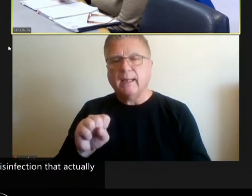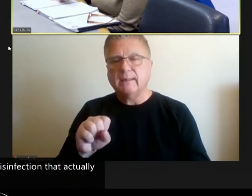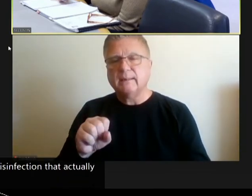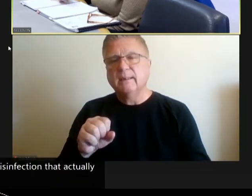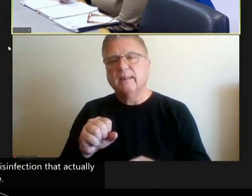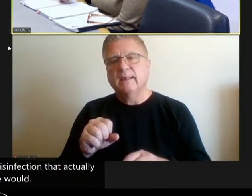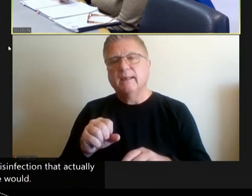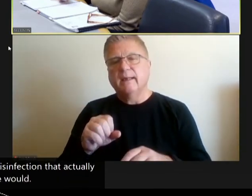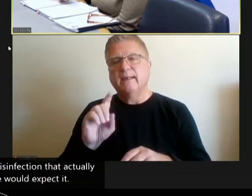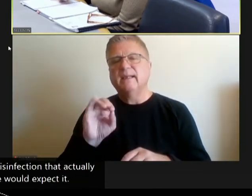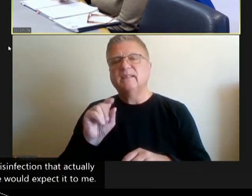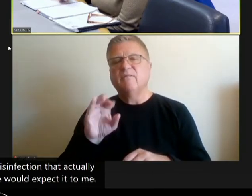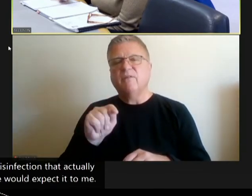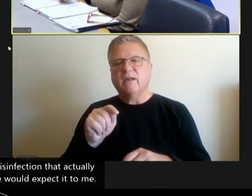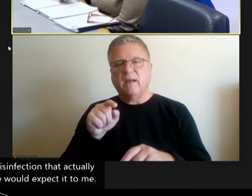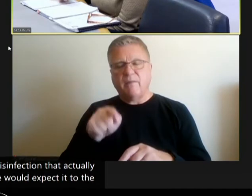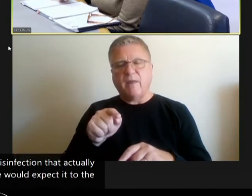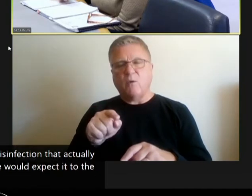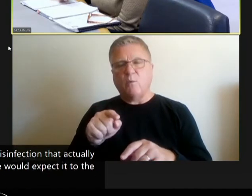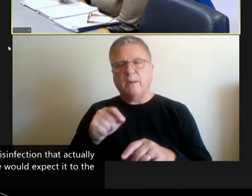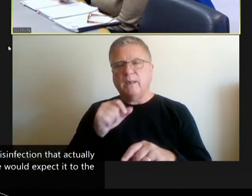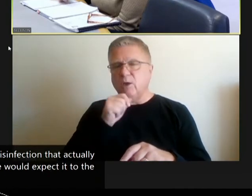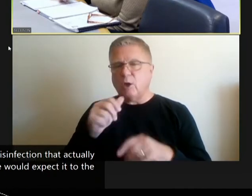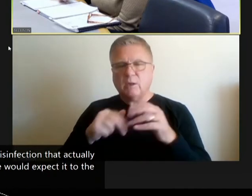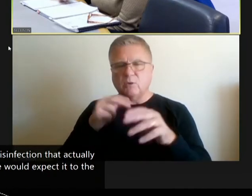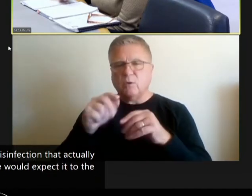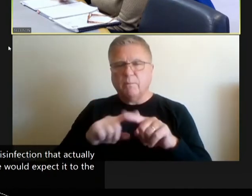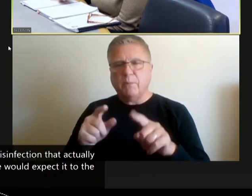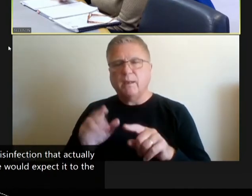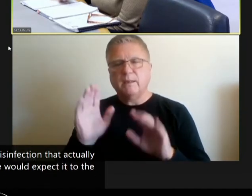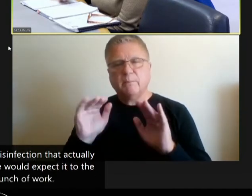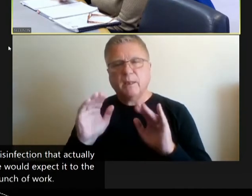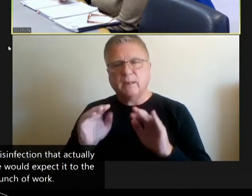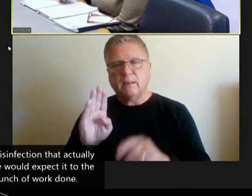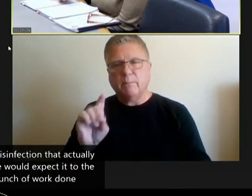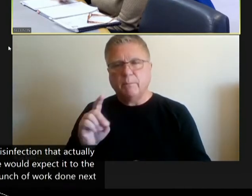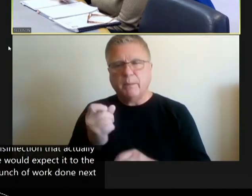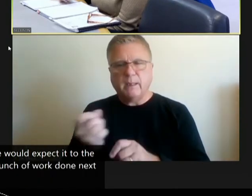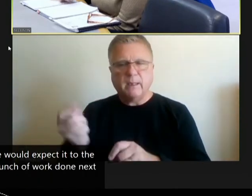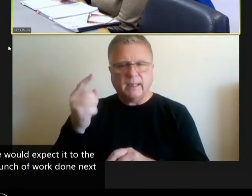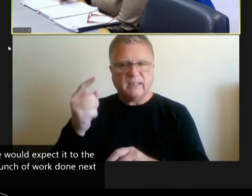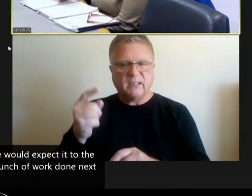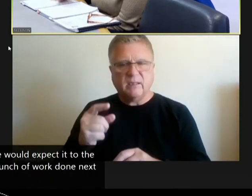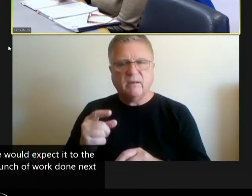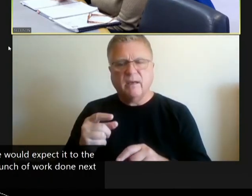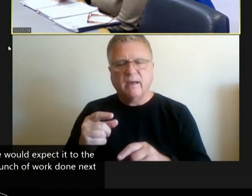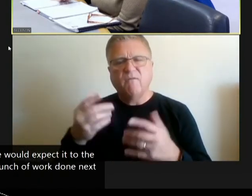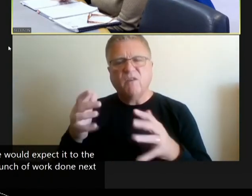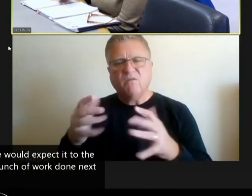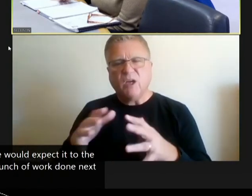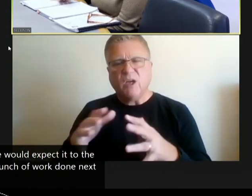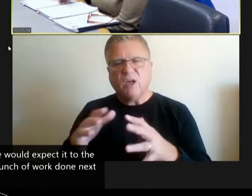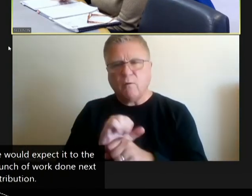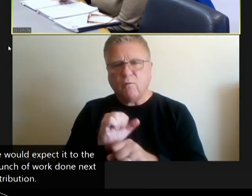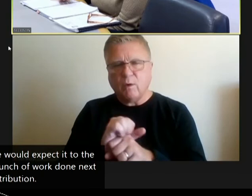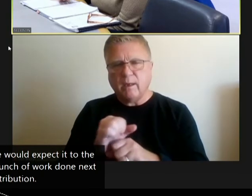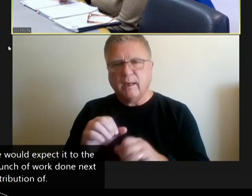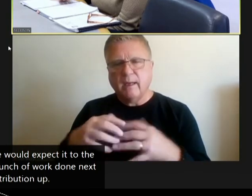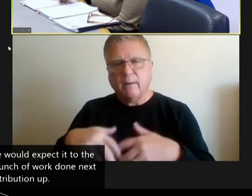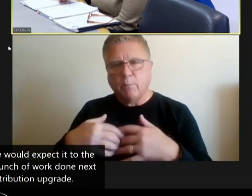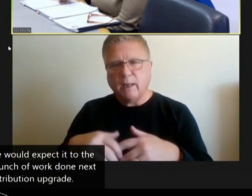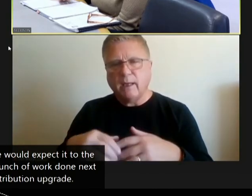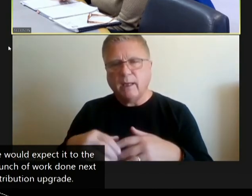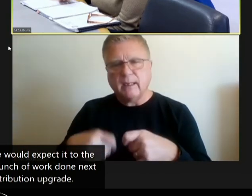yet, but we would expect it to be bid early next year and get a bunch of work done next year. And the plant electrical distribution